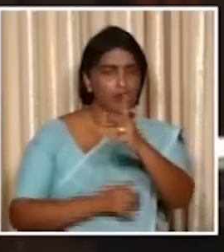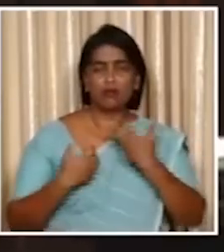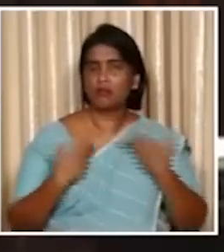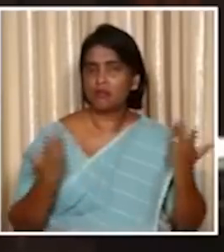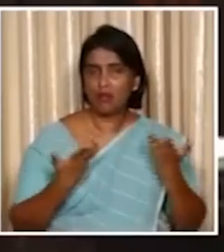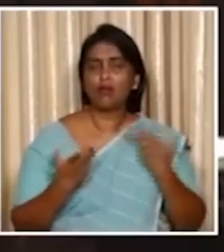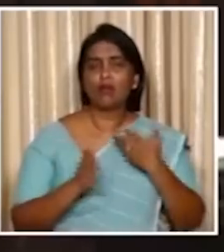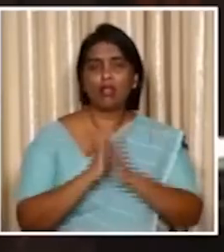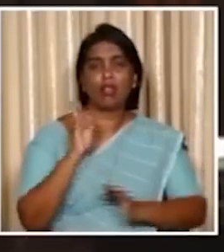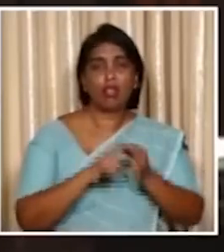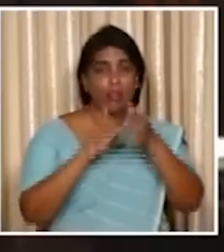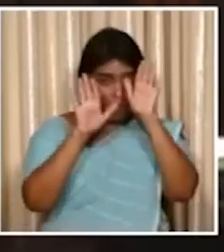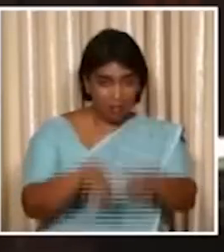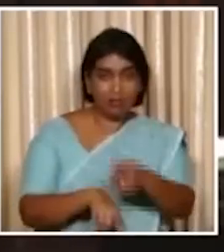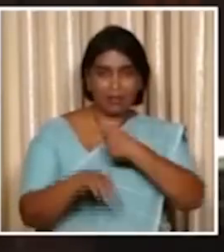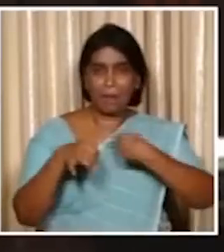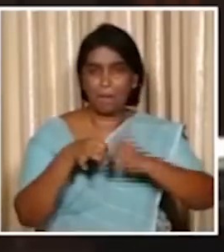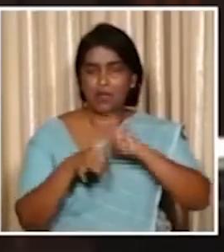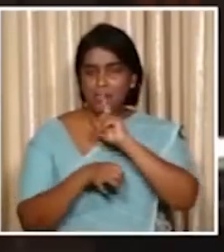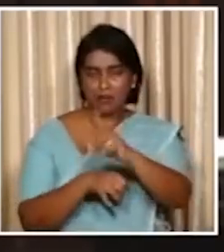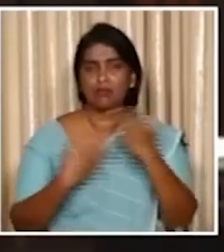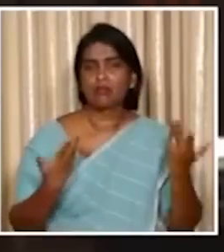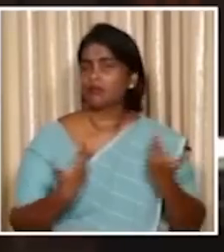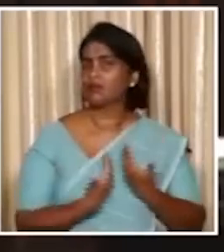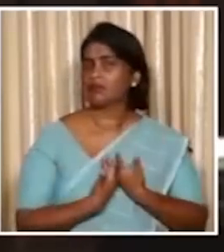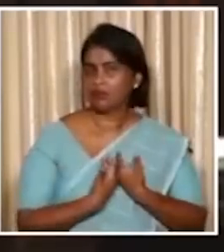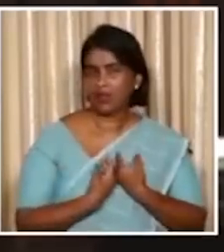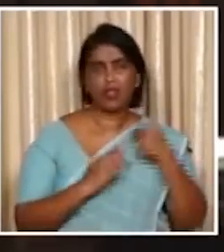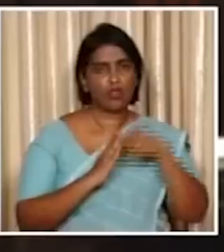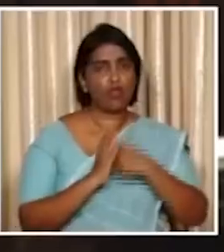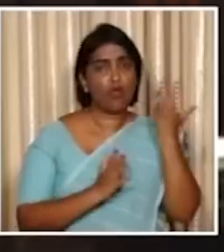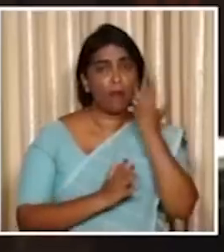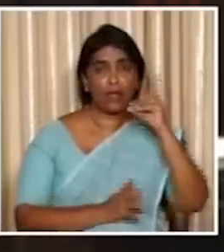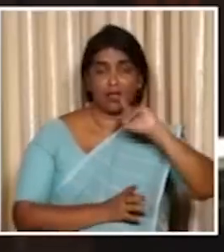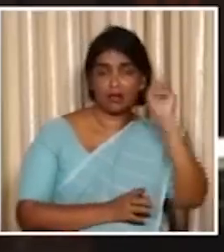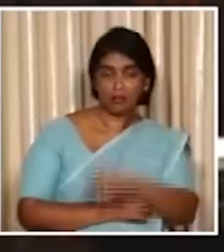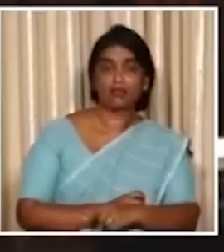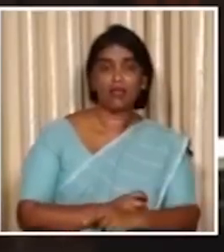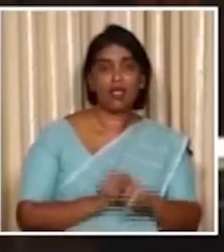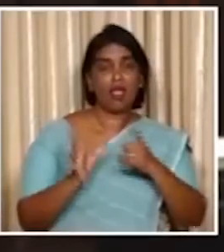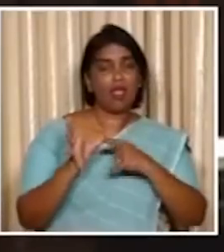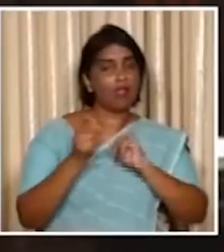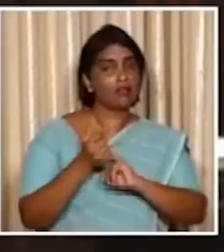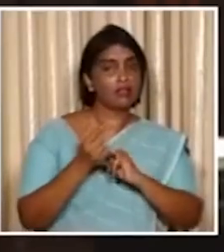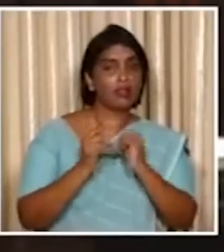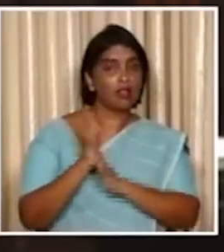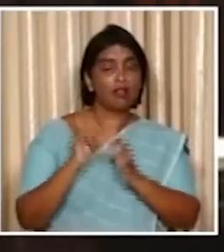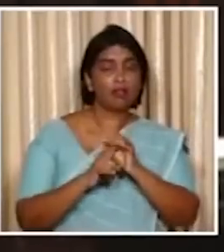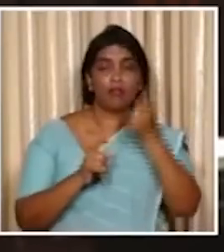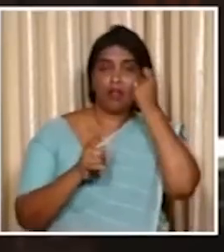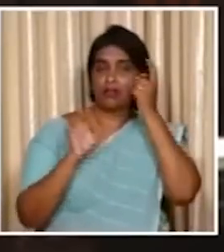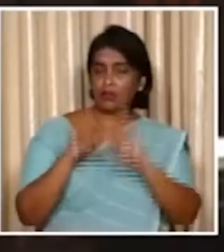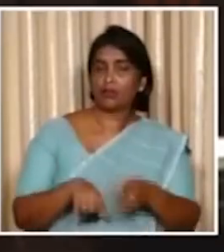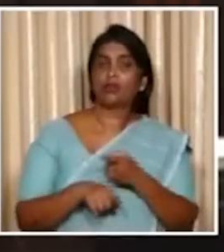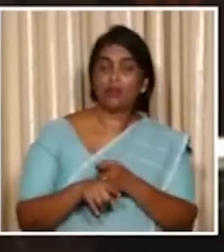and Honourable Minister Sabri, the Foreign Affairs Minister, as soon as I said about South Africa, this was his reaction. I can say that back to you, but you know the cameras are not on